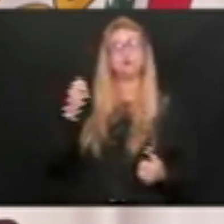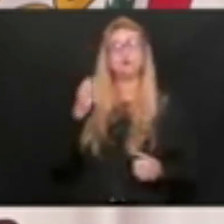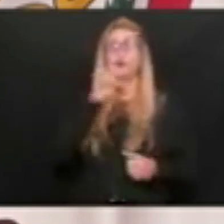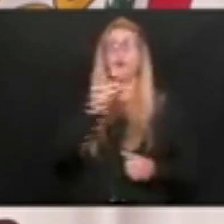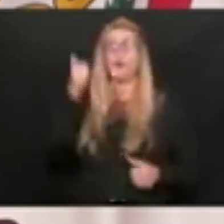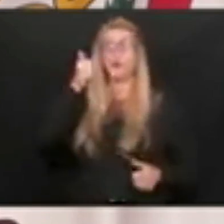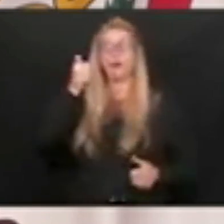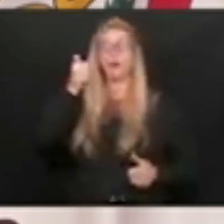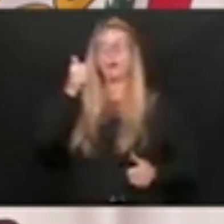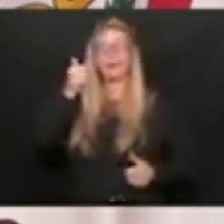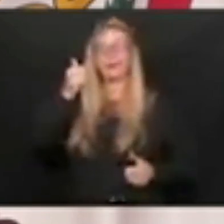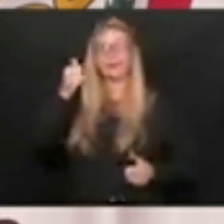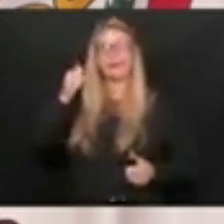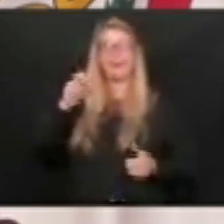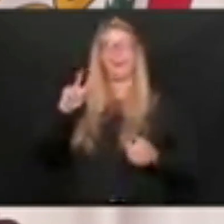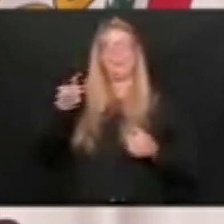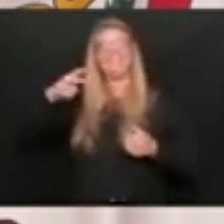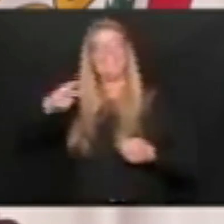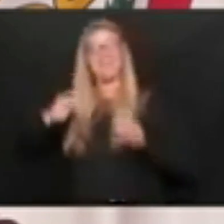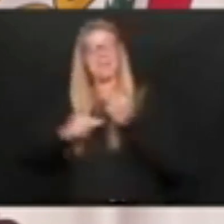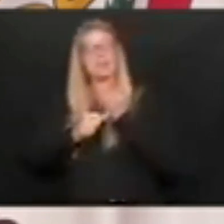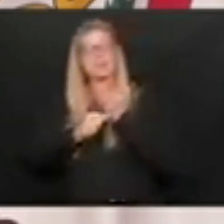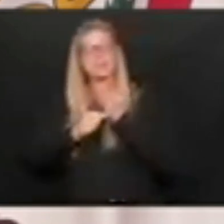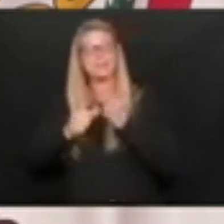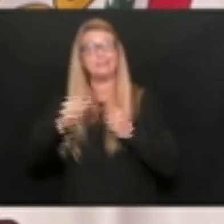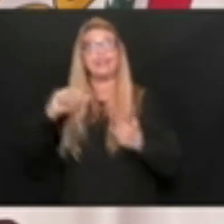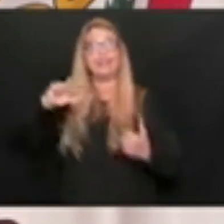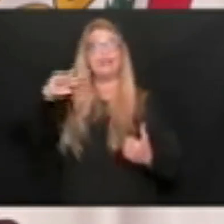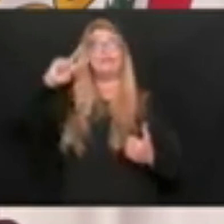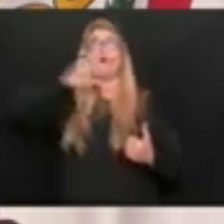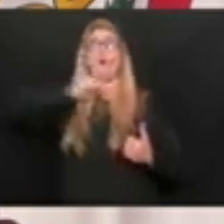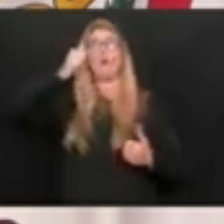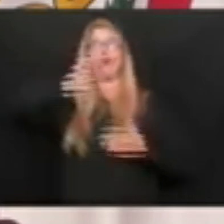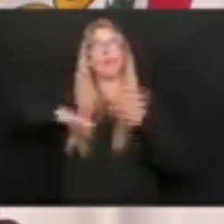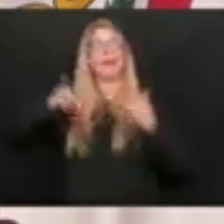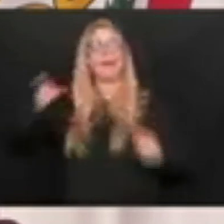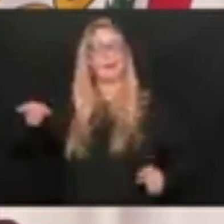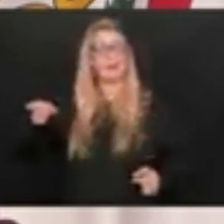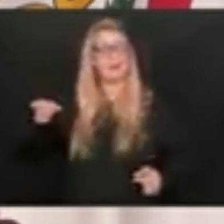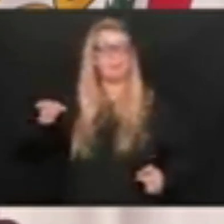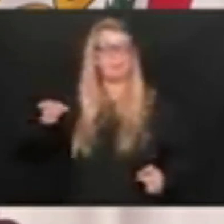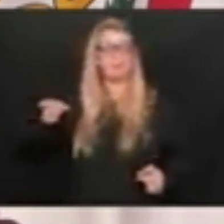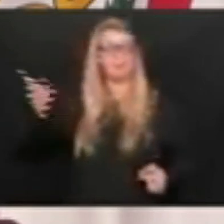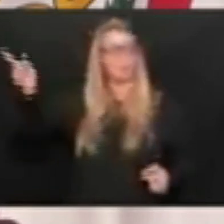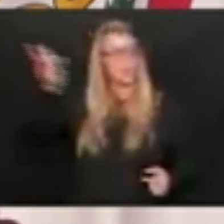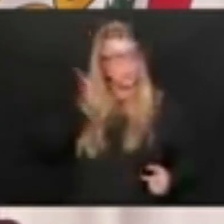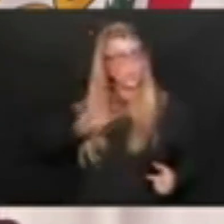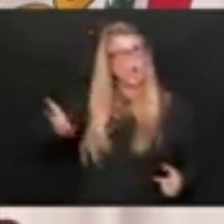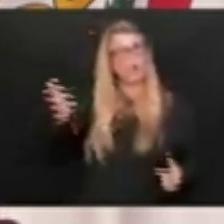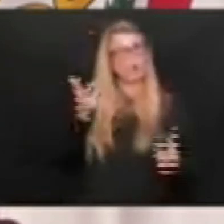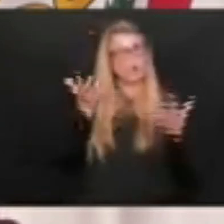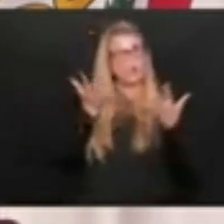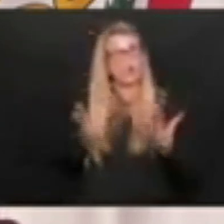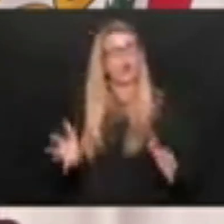is even a couple of years older than him. We all had both our vaccines.